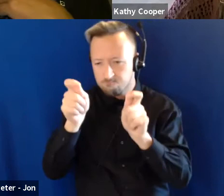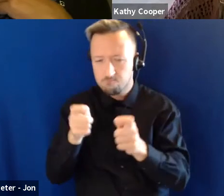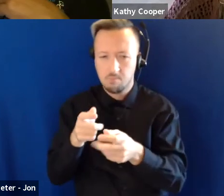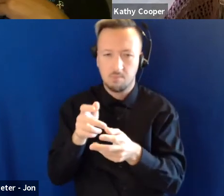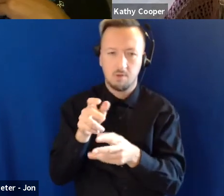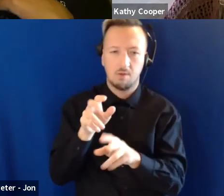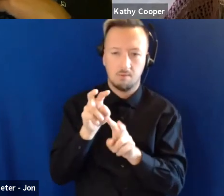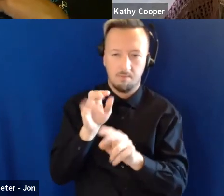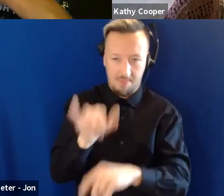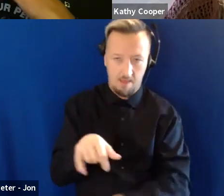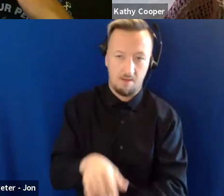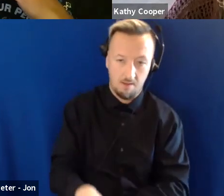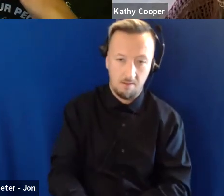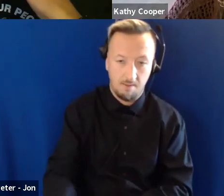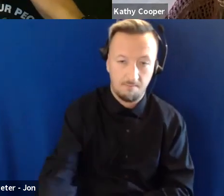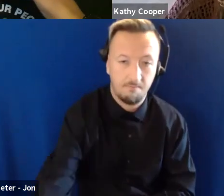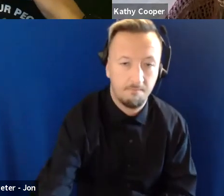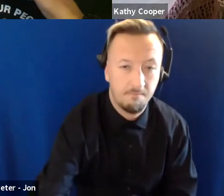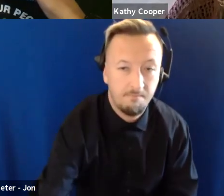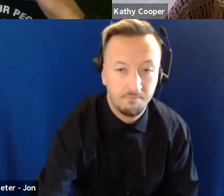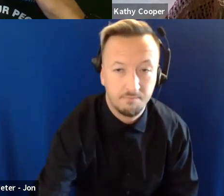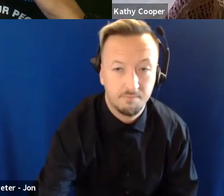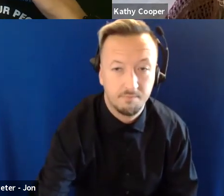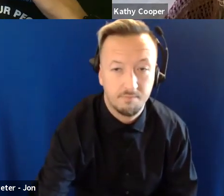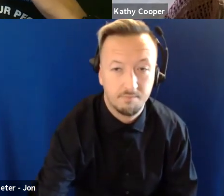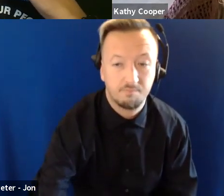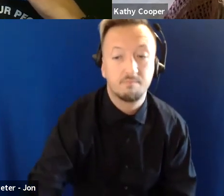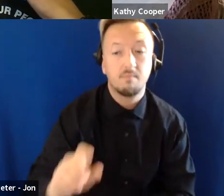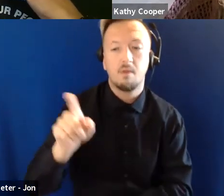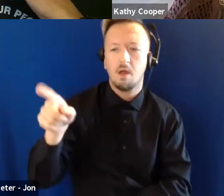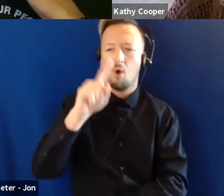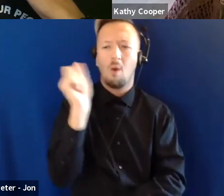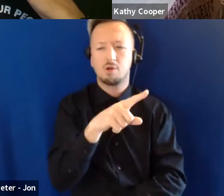So a question about is or should the budget of the SILC be public?